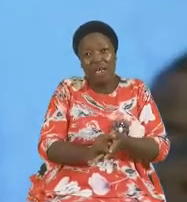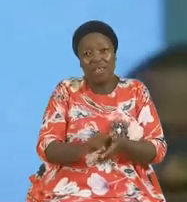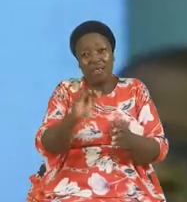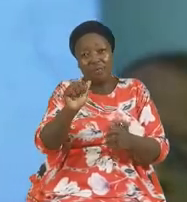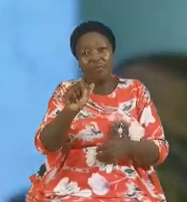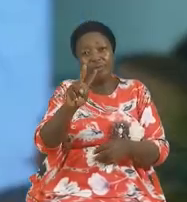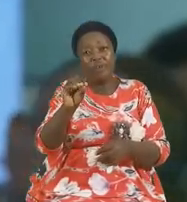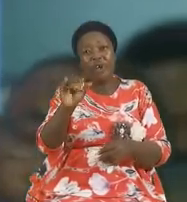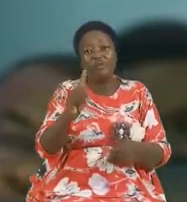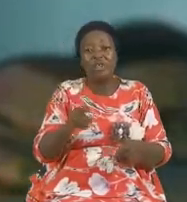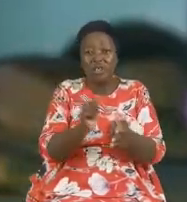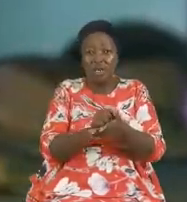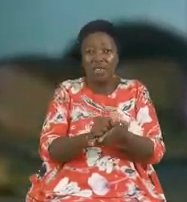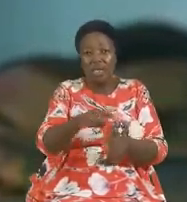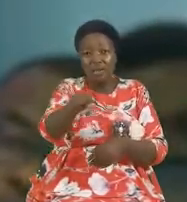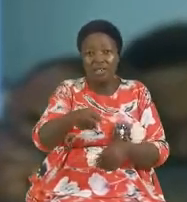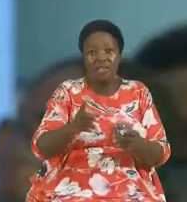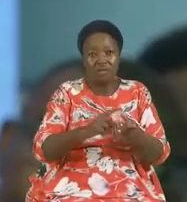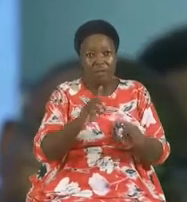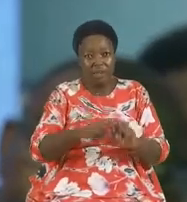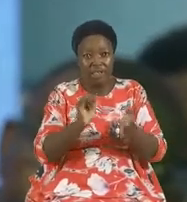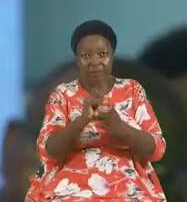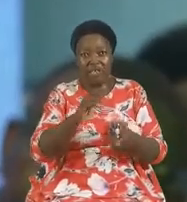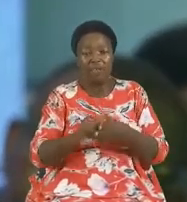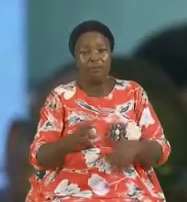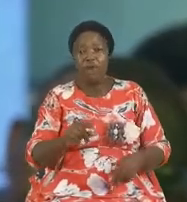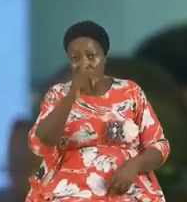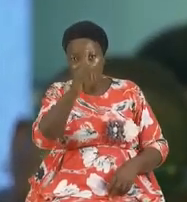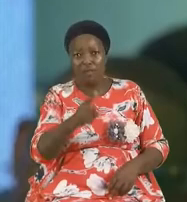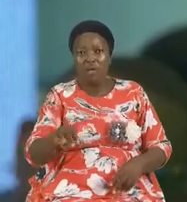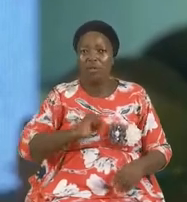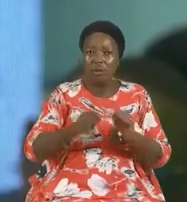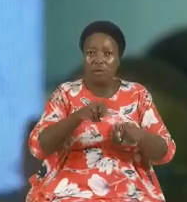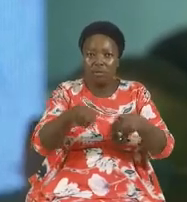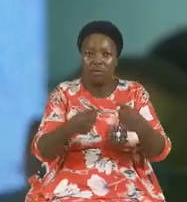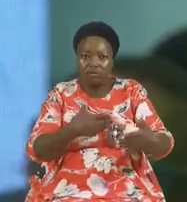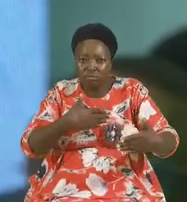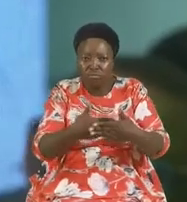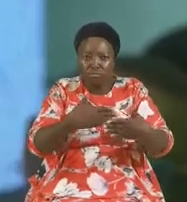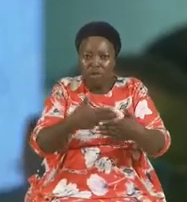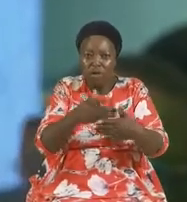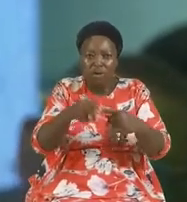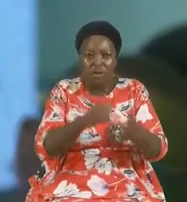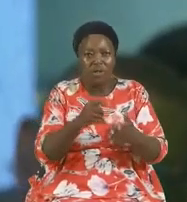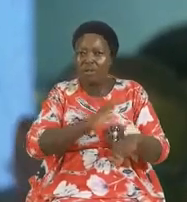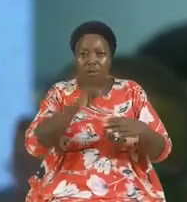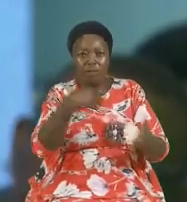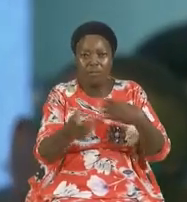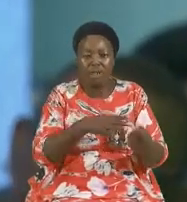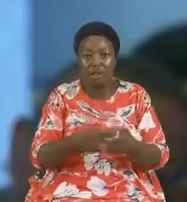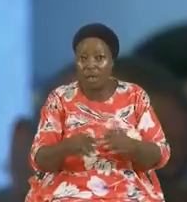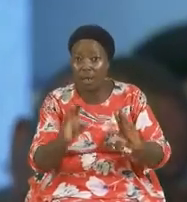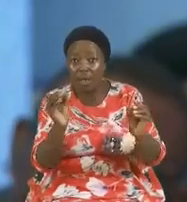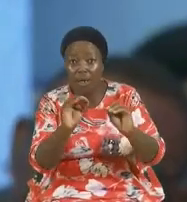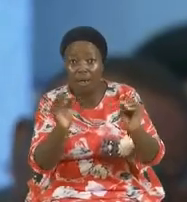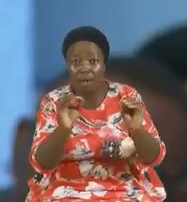as far as possible. But the one who said, he's so clever, he can be as near as possible, and